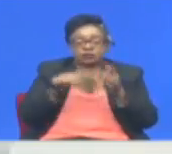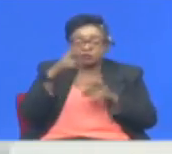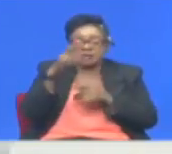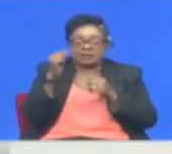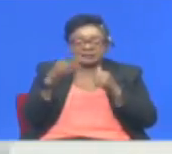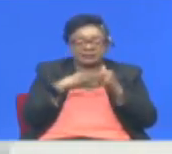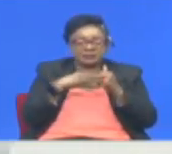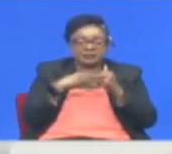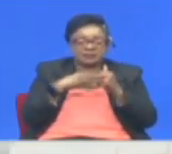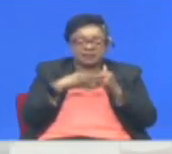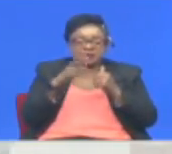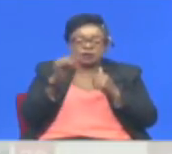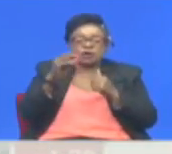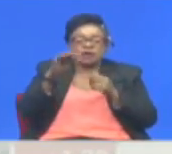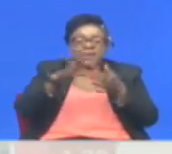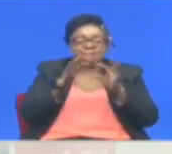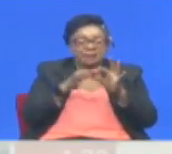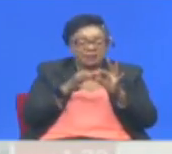Winter Olympics.